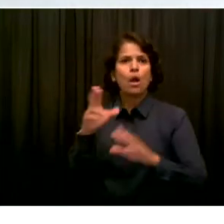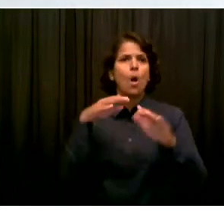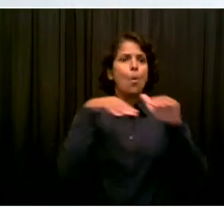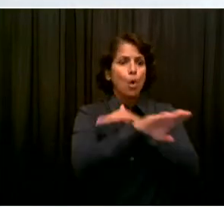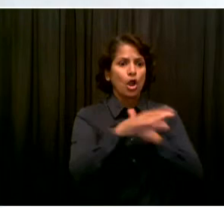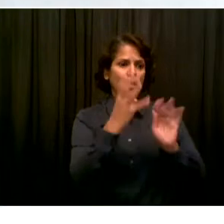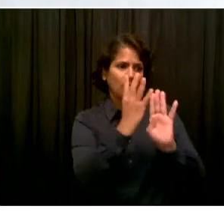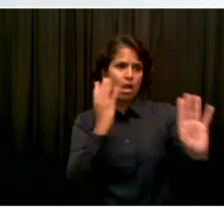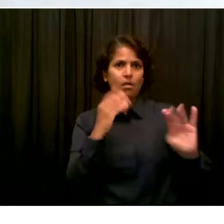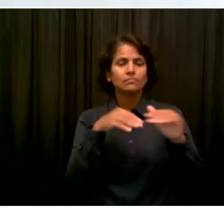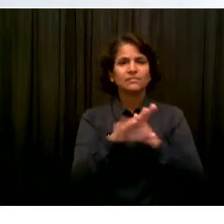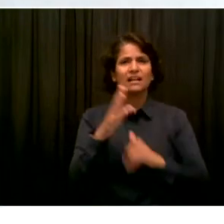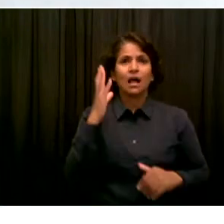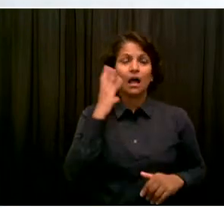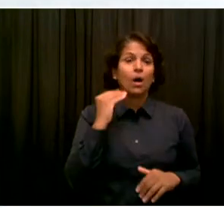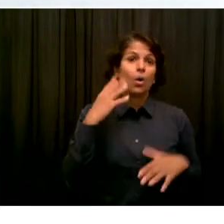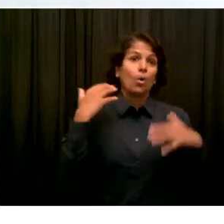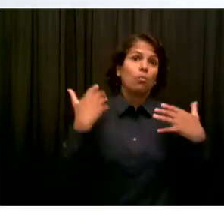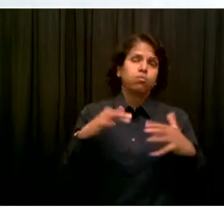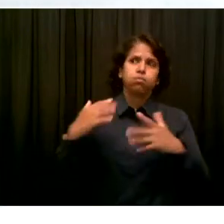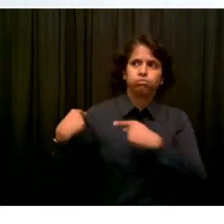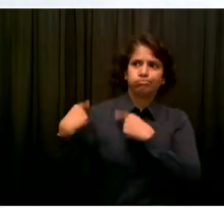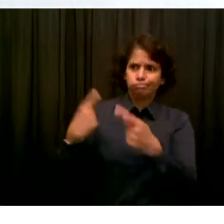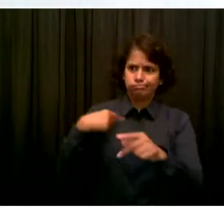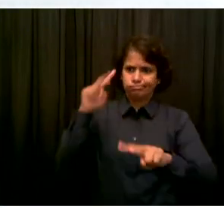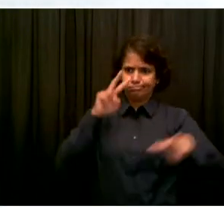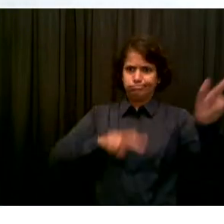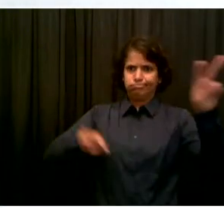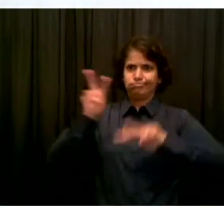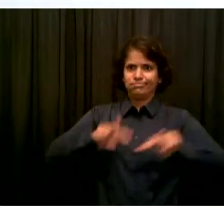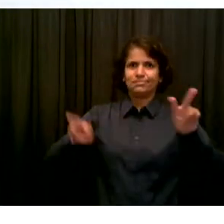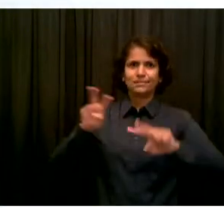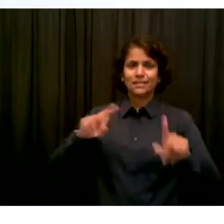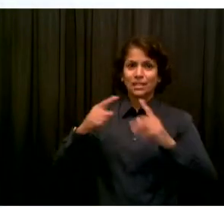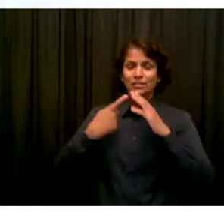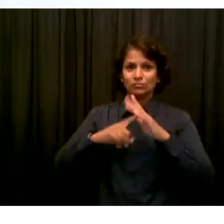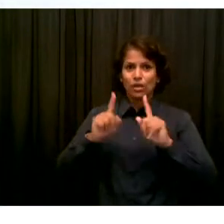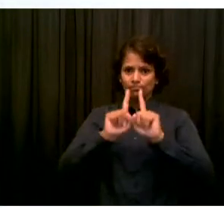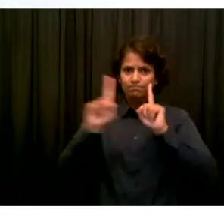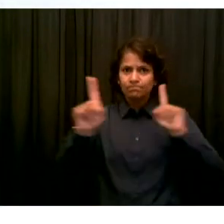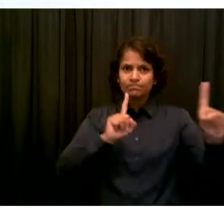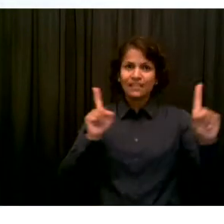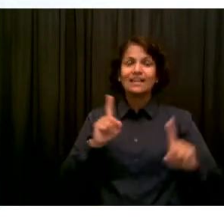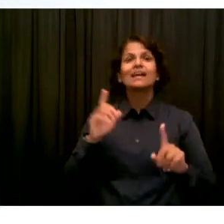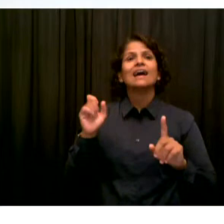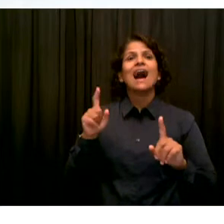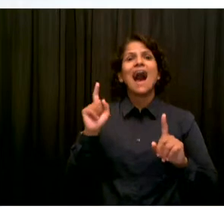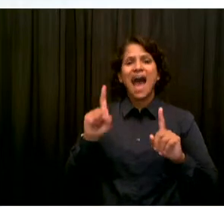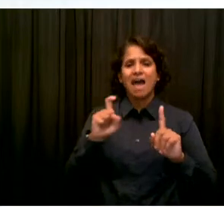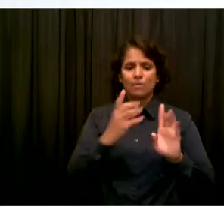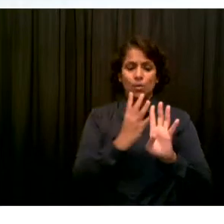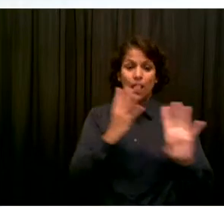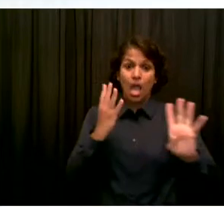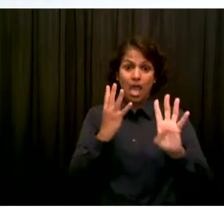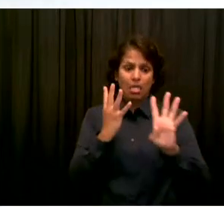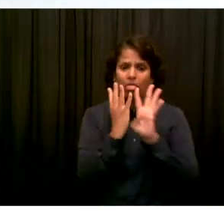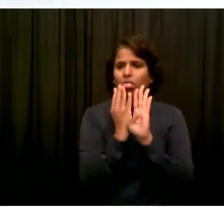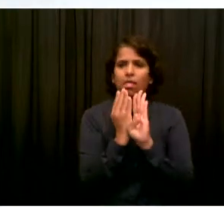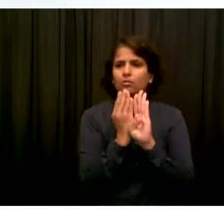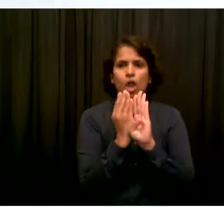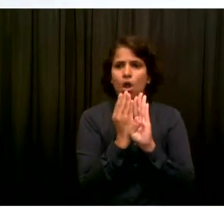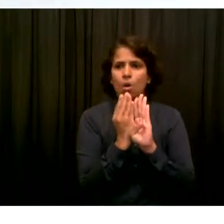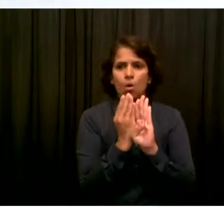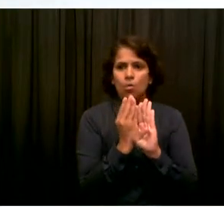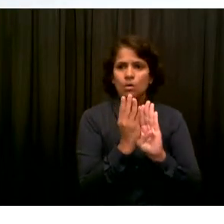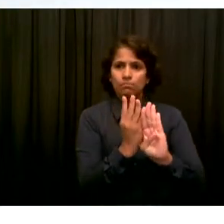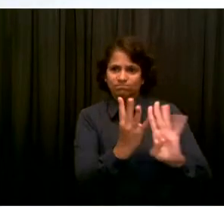how to socially distance people when we have lines, and how to work down the lines, and how to find the people who